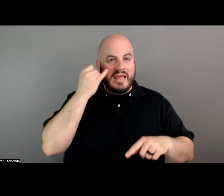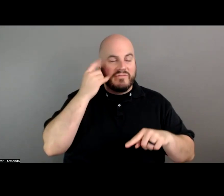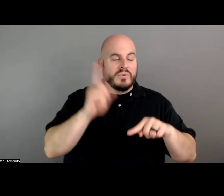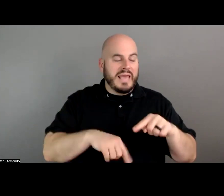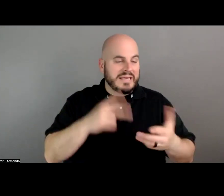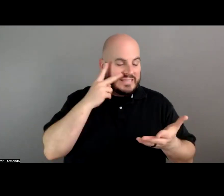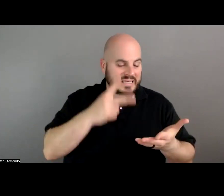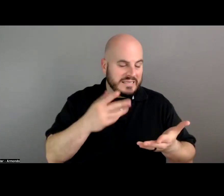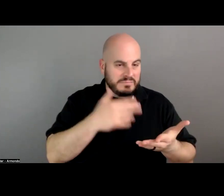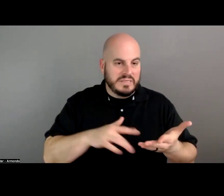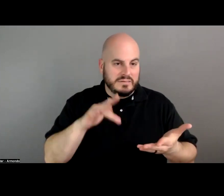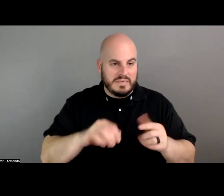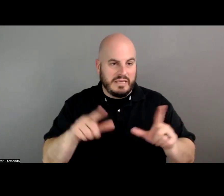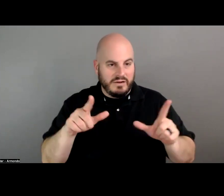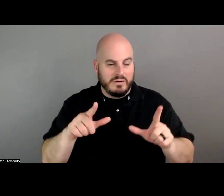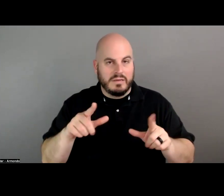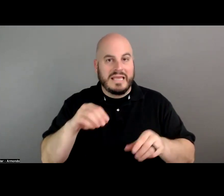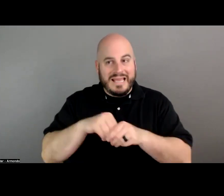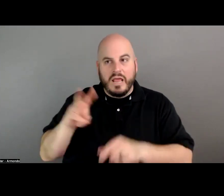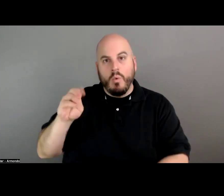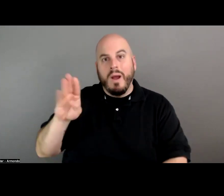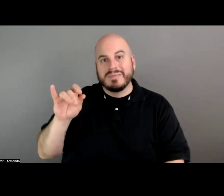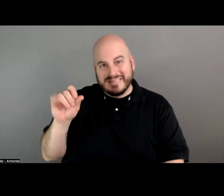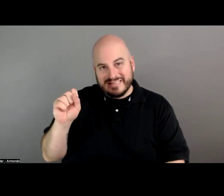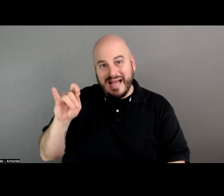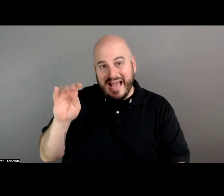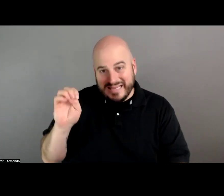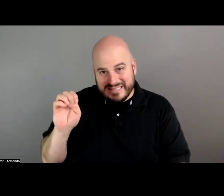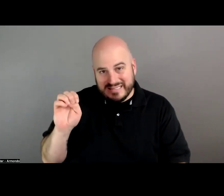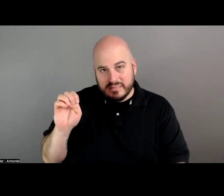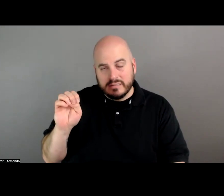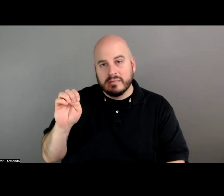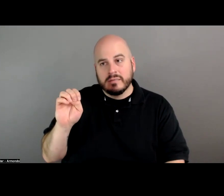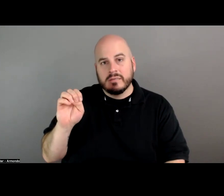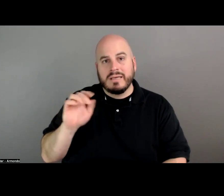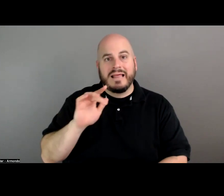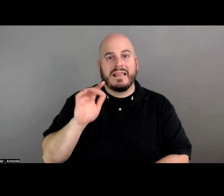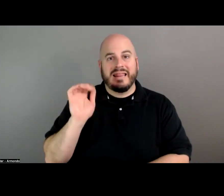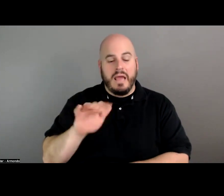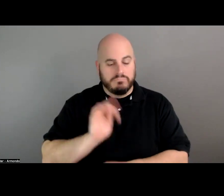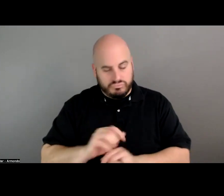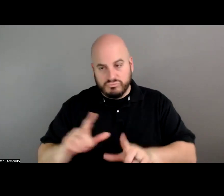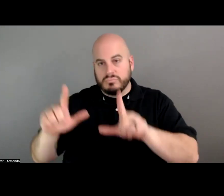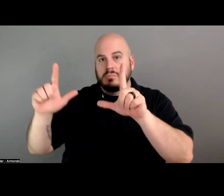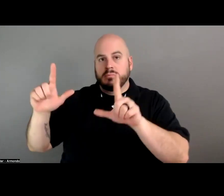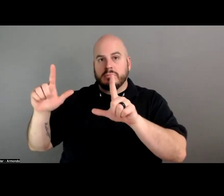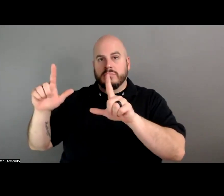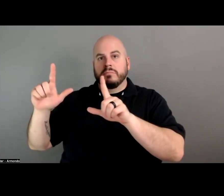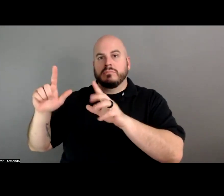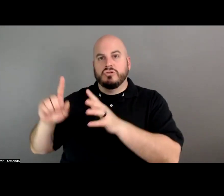and it's in a website. And then that triggers the website rules.